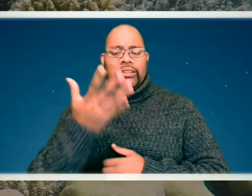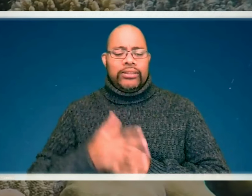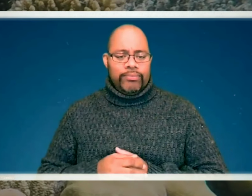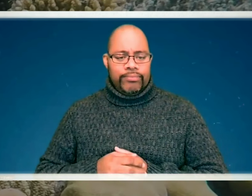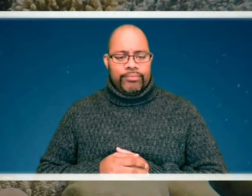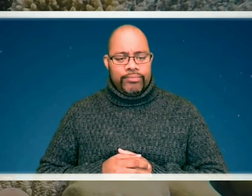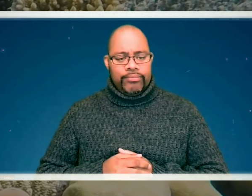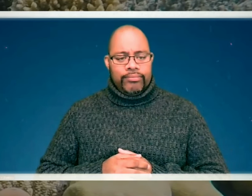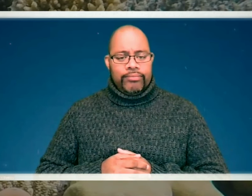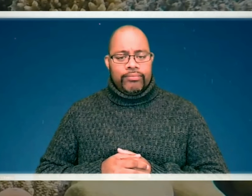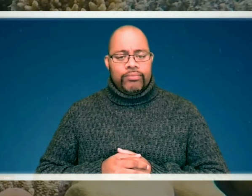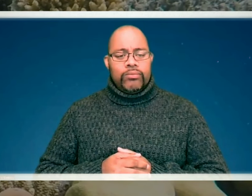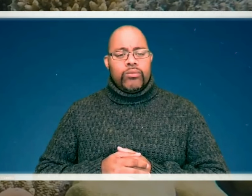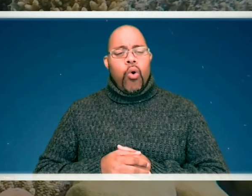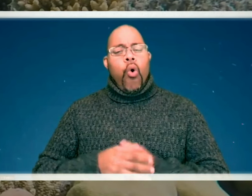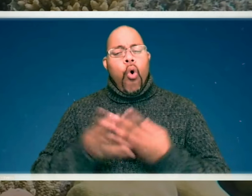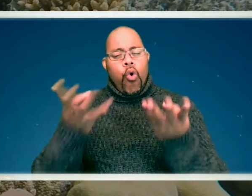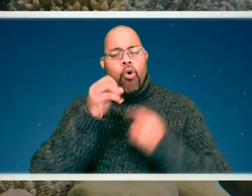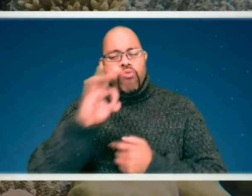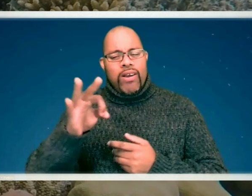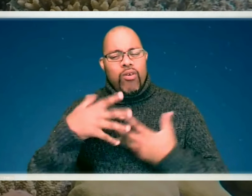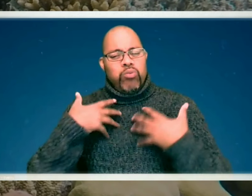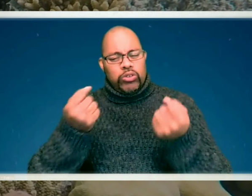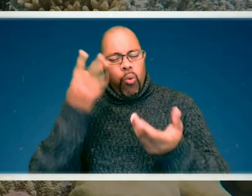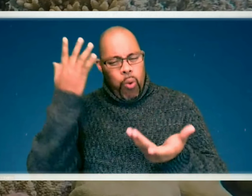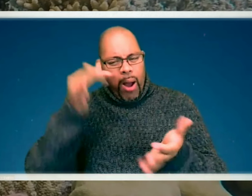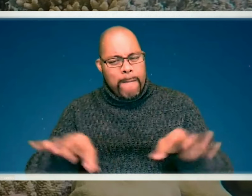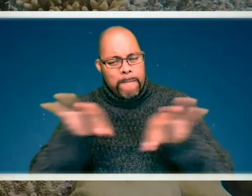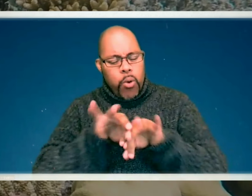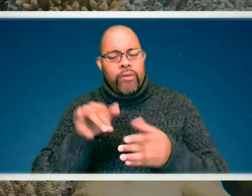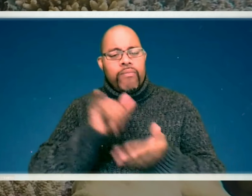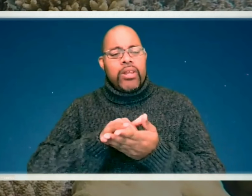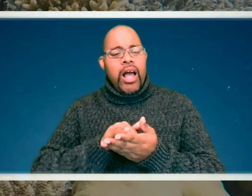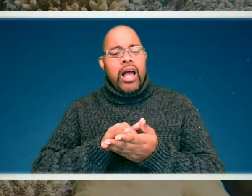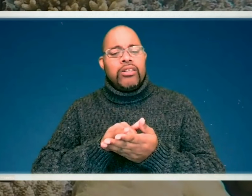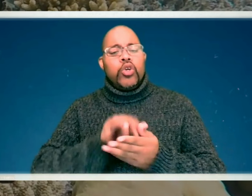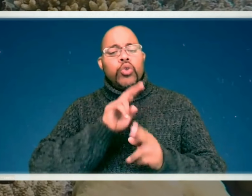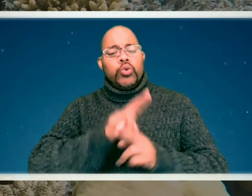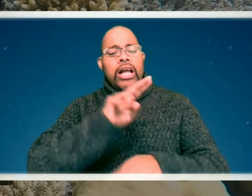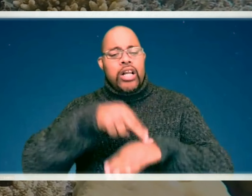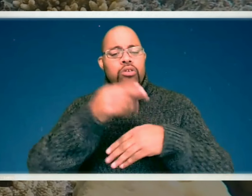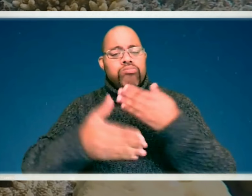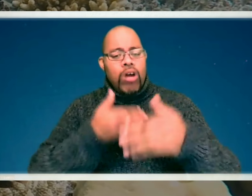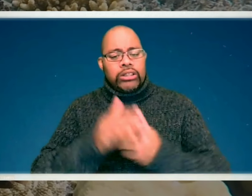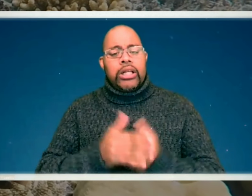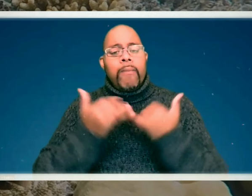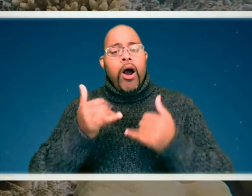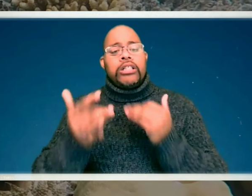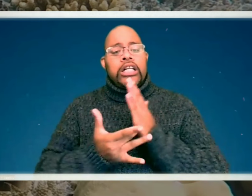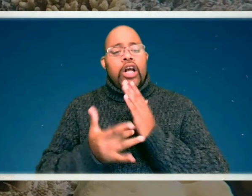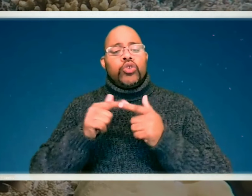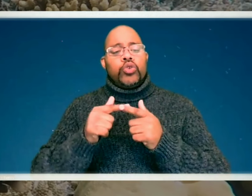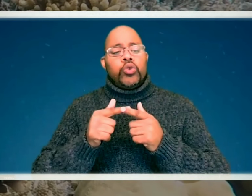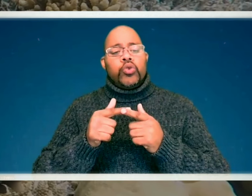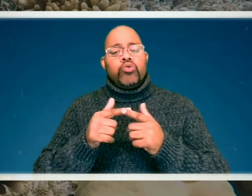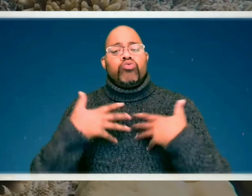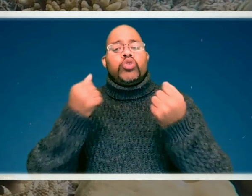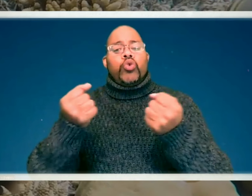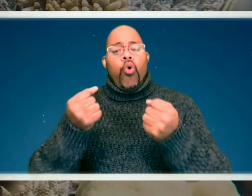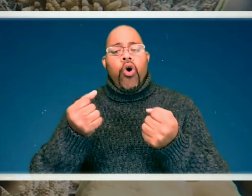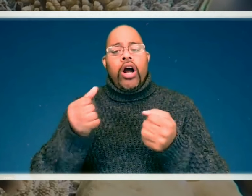Now, what is coral reef restoration and why is it important? Now, coral reef restoration uses natural processes and modern technology to help restore damaged coral reefs.